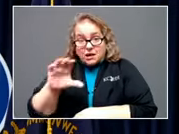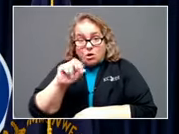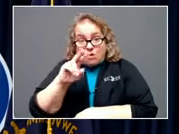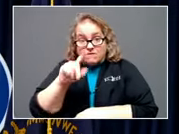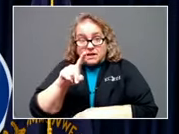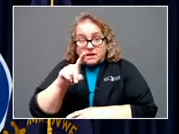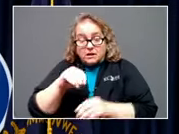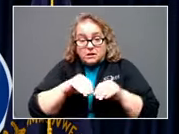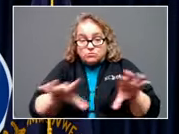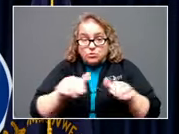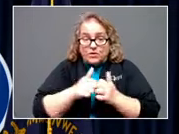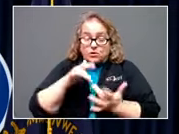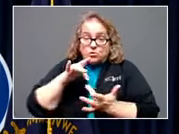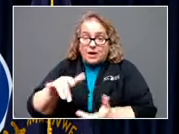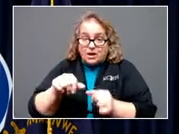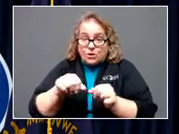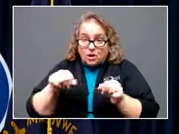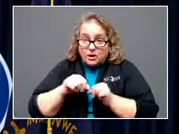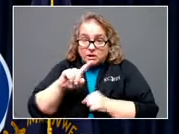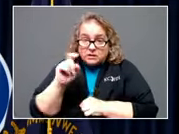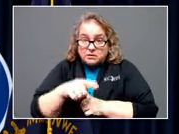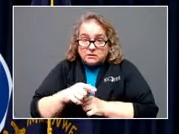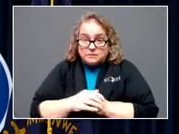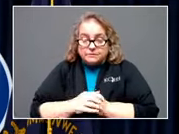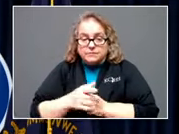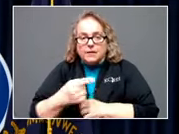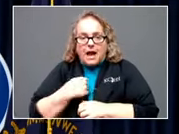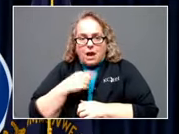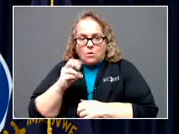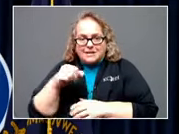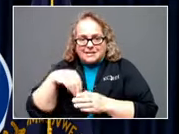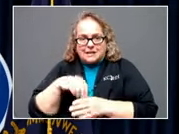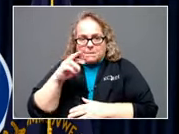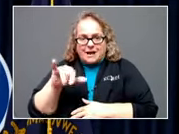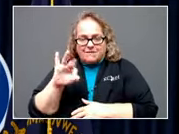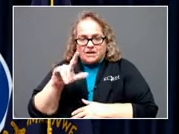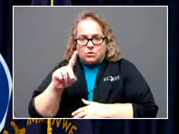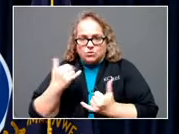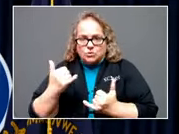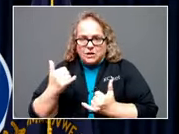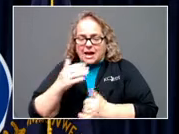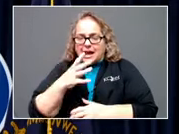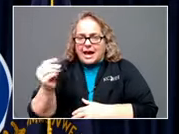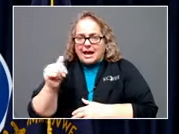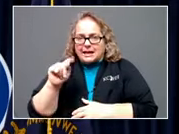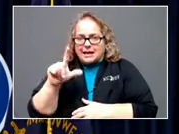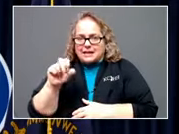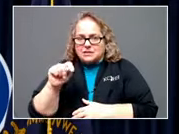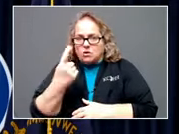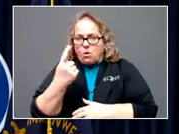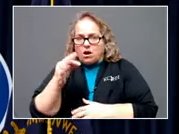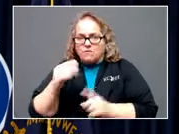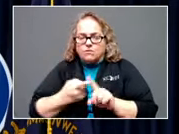enough time to develop. So I was down in Mayfield today, and at least one of the first responder groups has